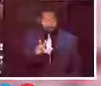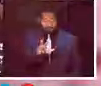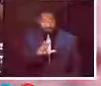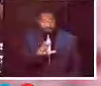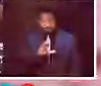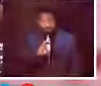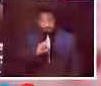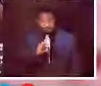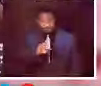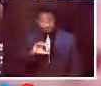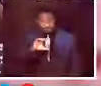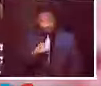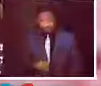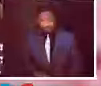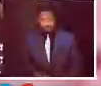What are you going to say?